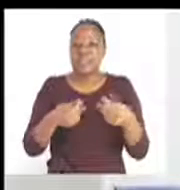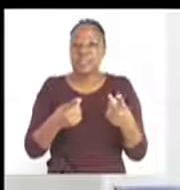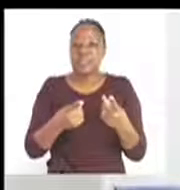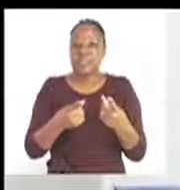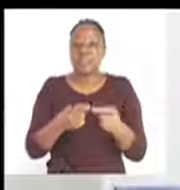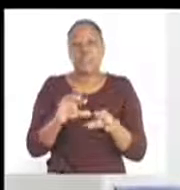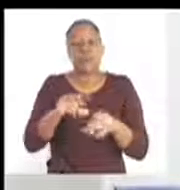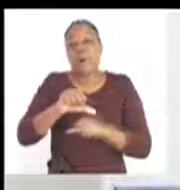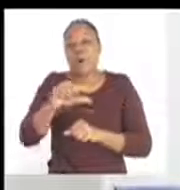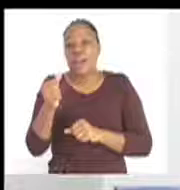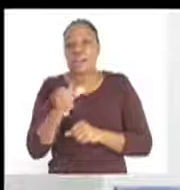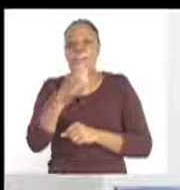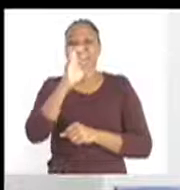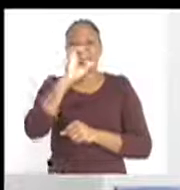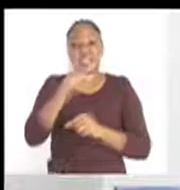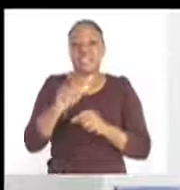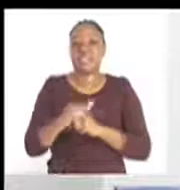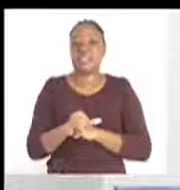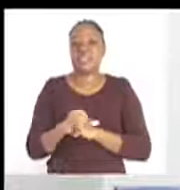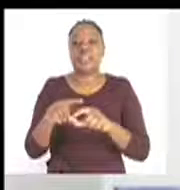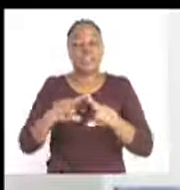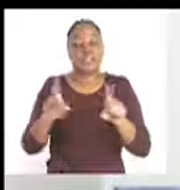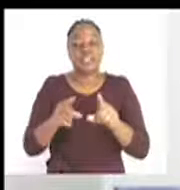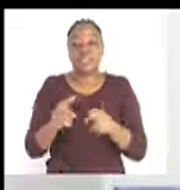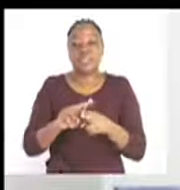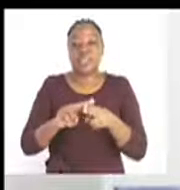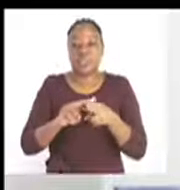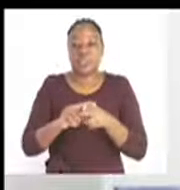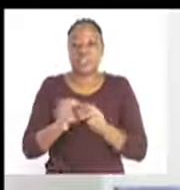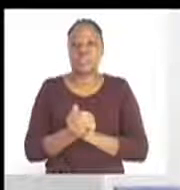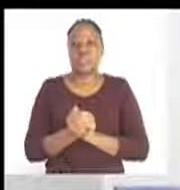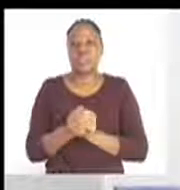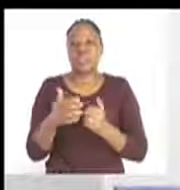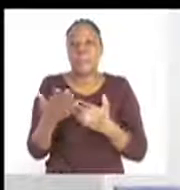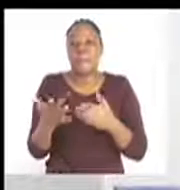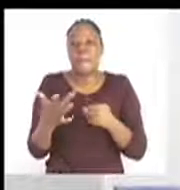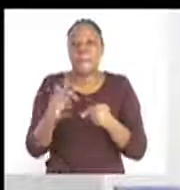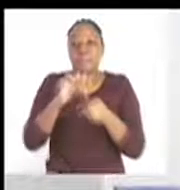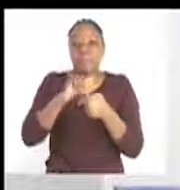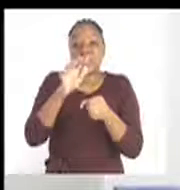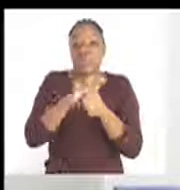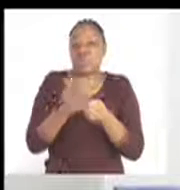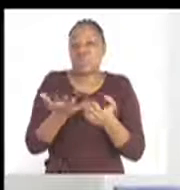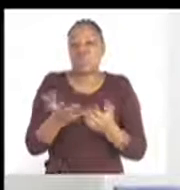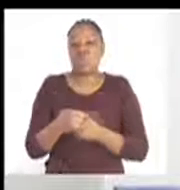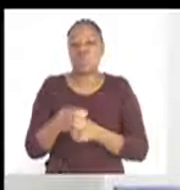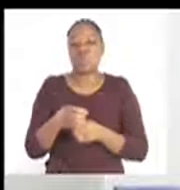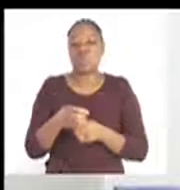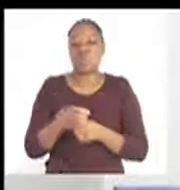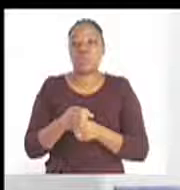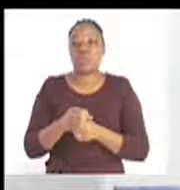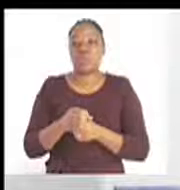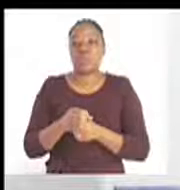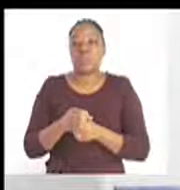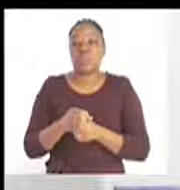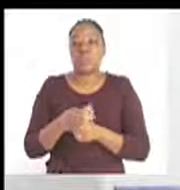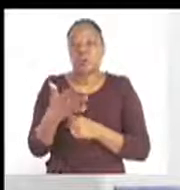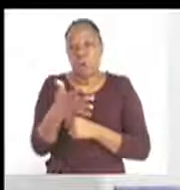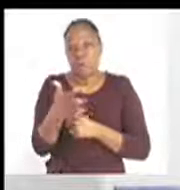that when you're doing this, you try hard not to make a mess. And as you can see, that it is going right